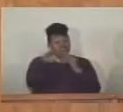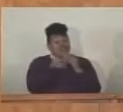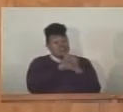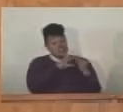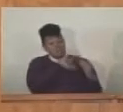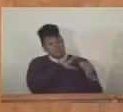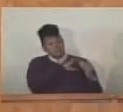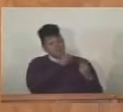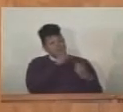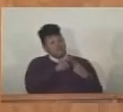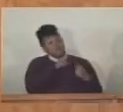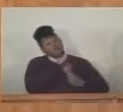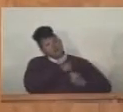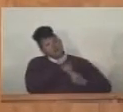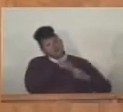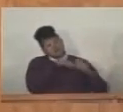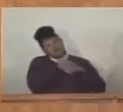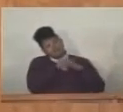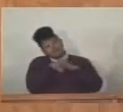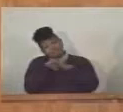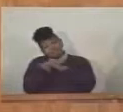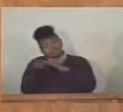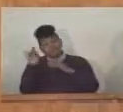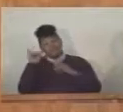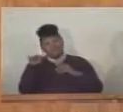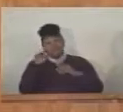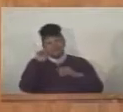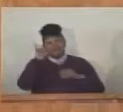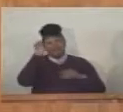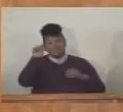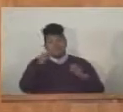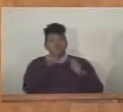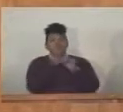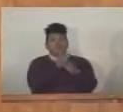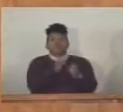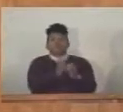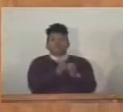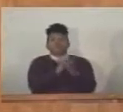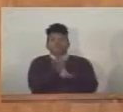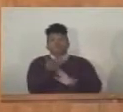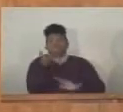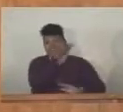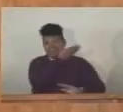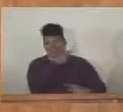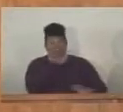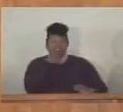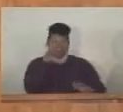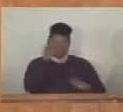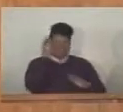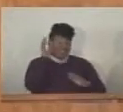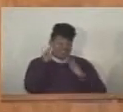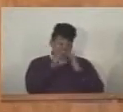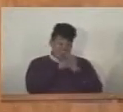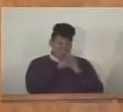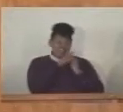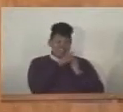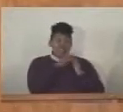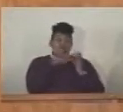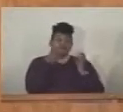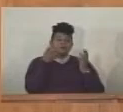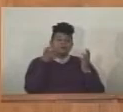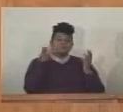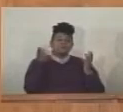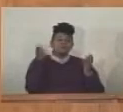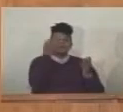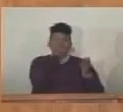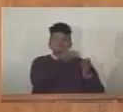as well as soldiers to the region to keep the peace. And listen to this. Their presence contributed to